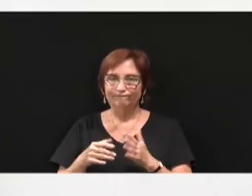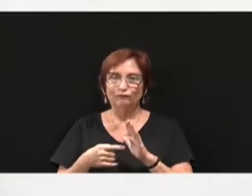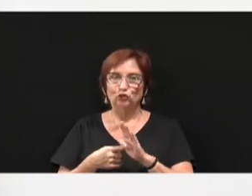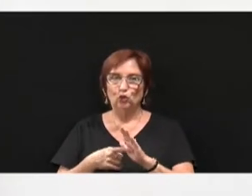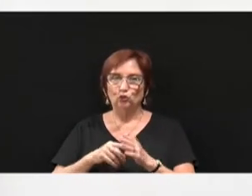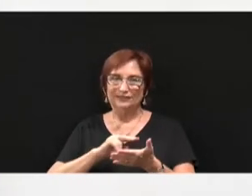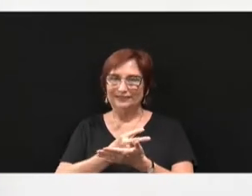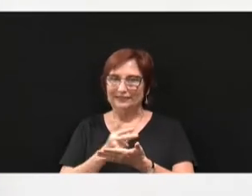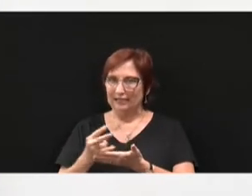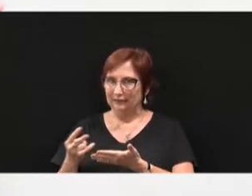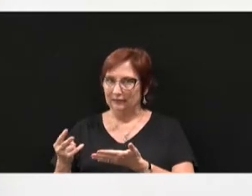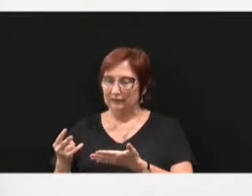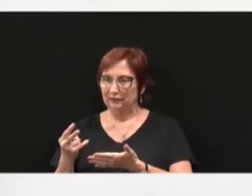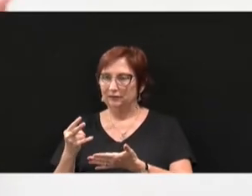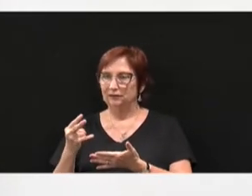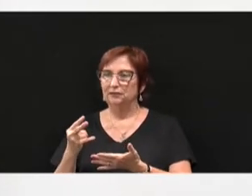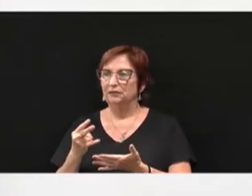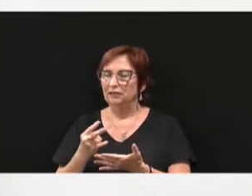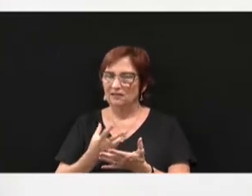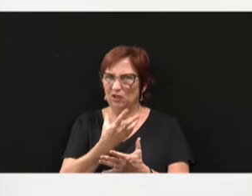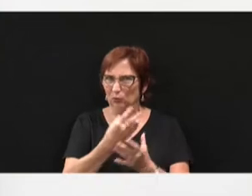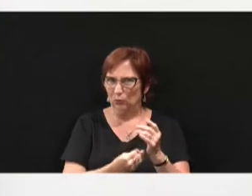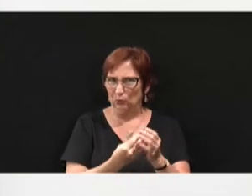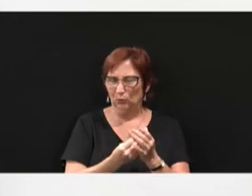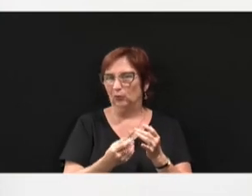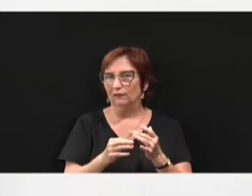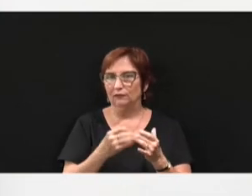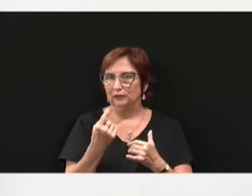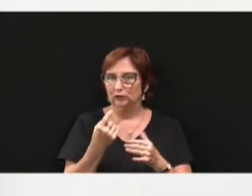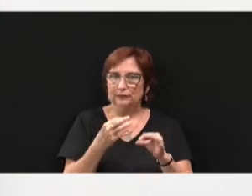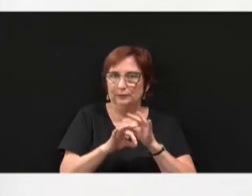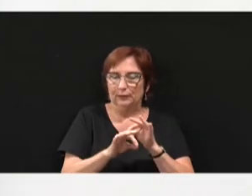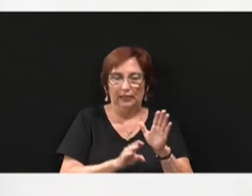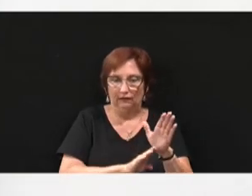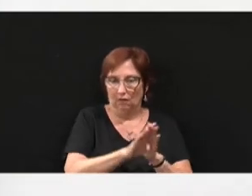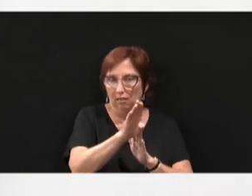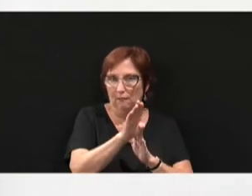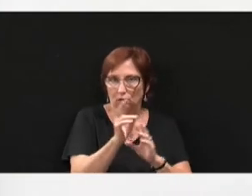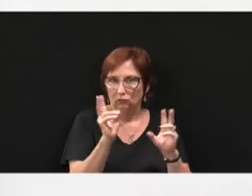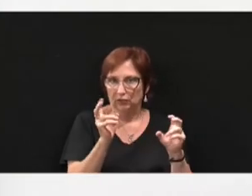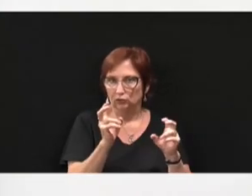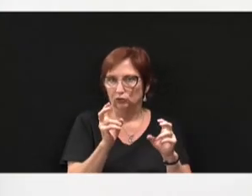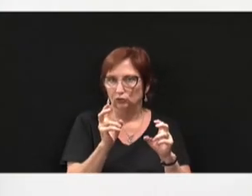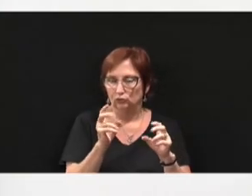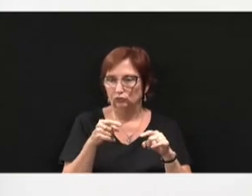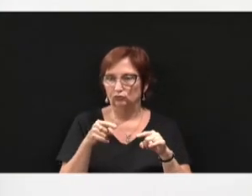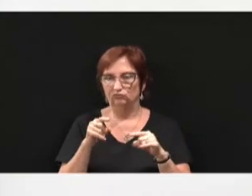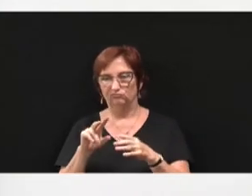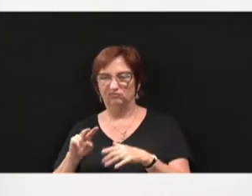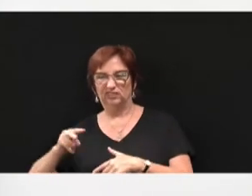much goes away when it's just a developmental issue by middle of second grade.